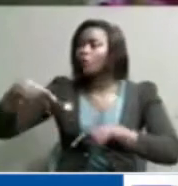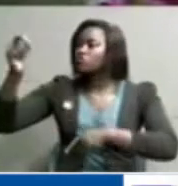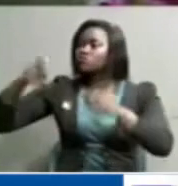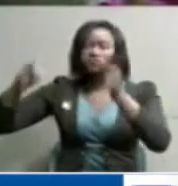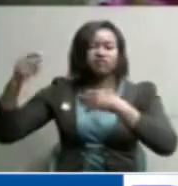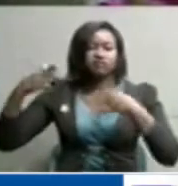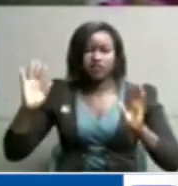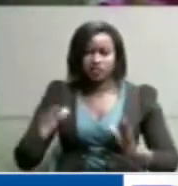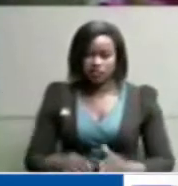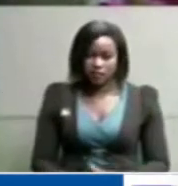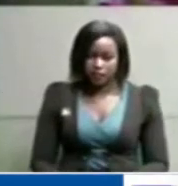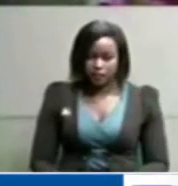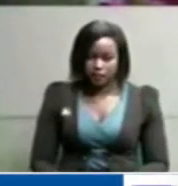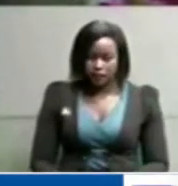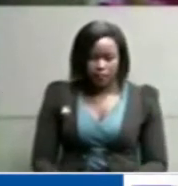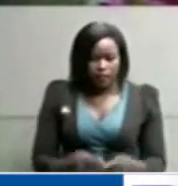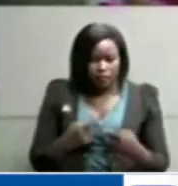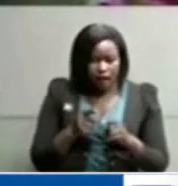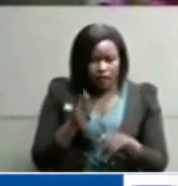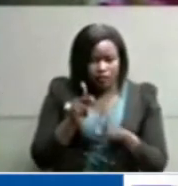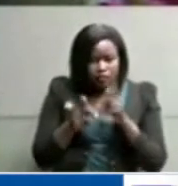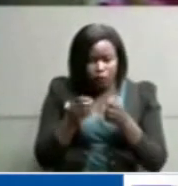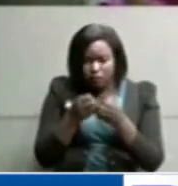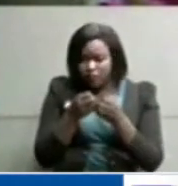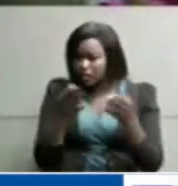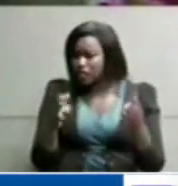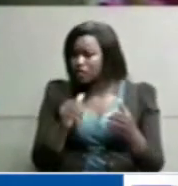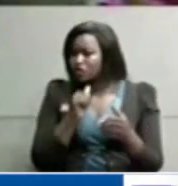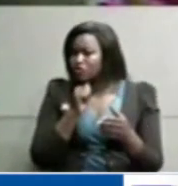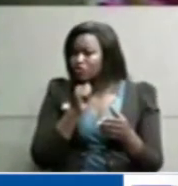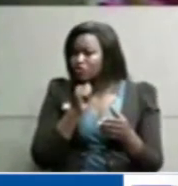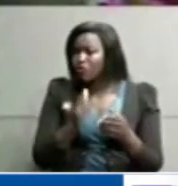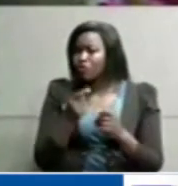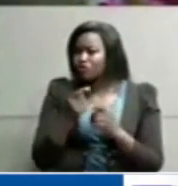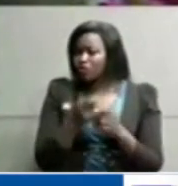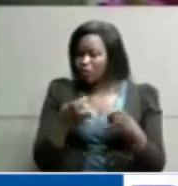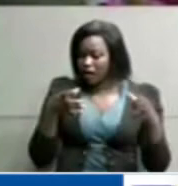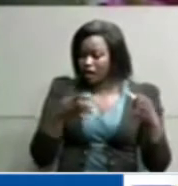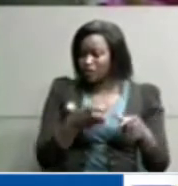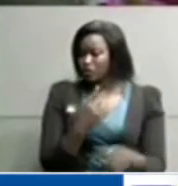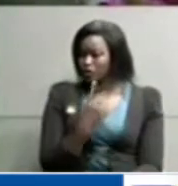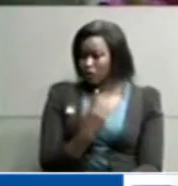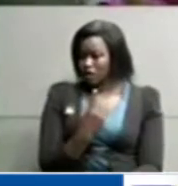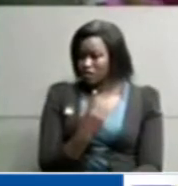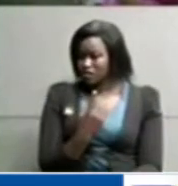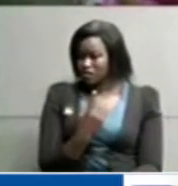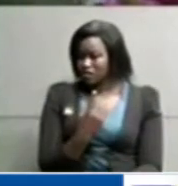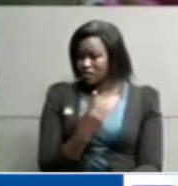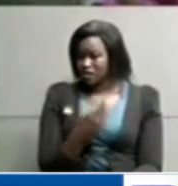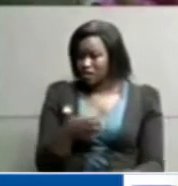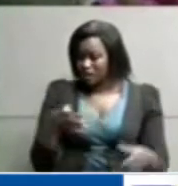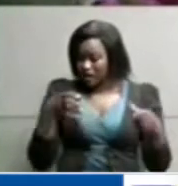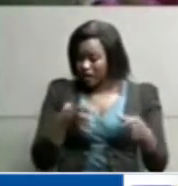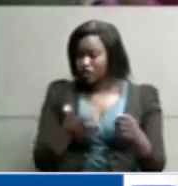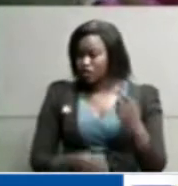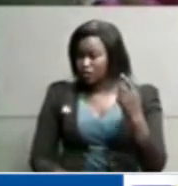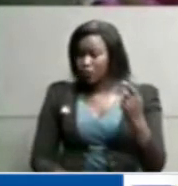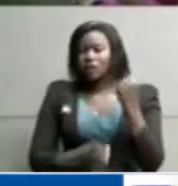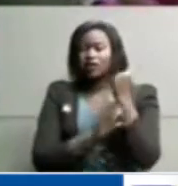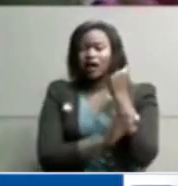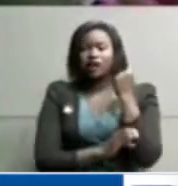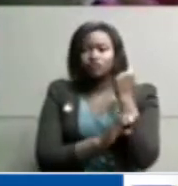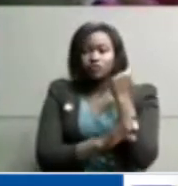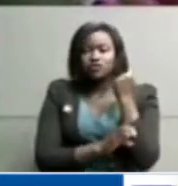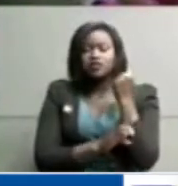through, but the majority of those people were not coming from Category 1. Category 1 countries are the ones that